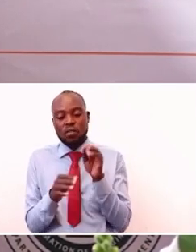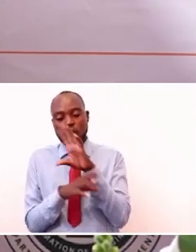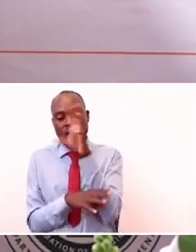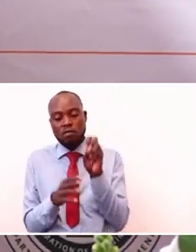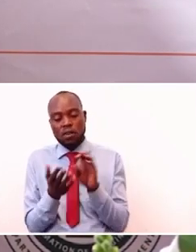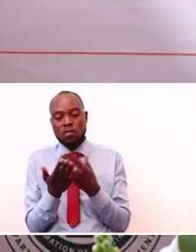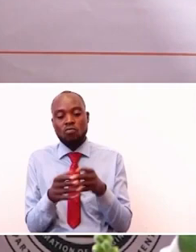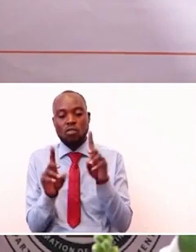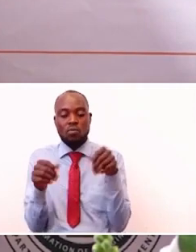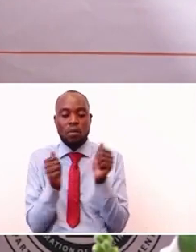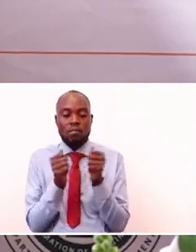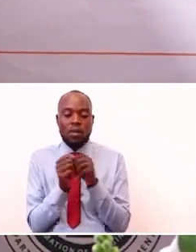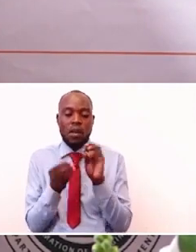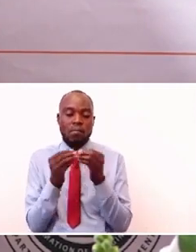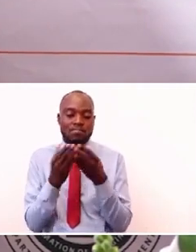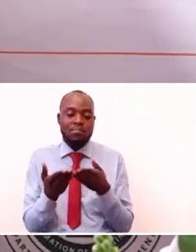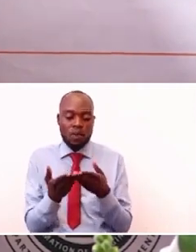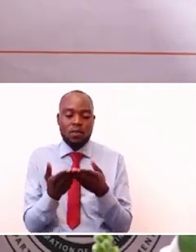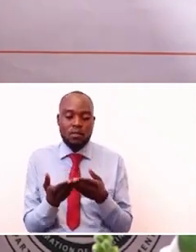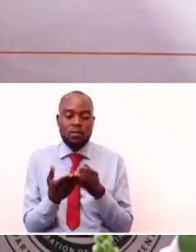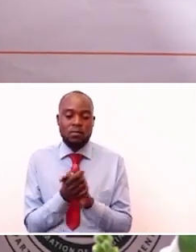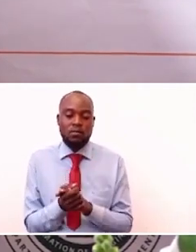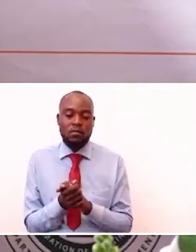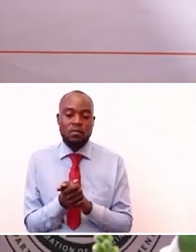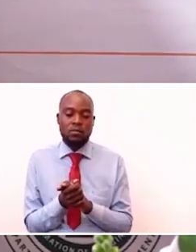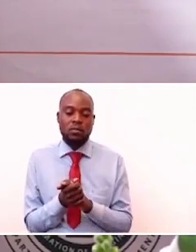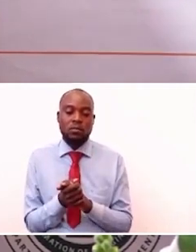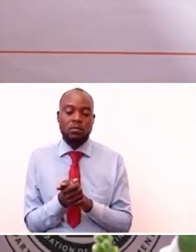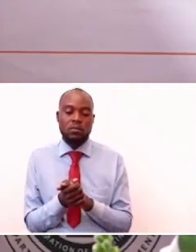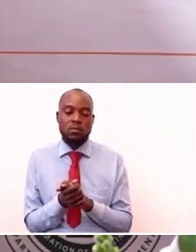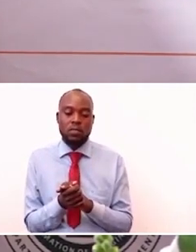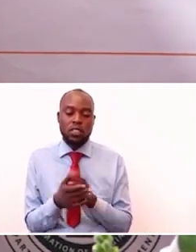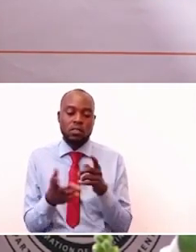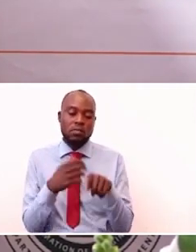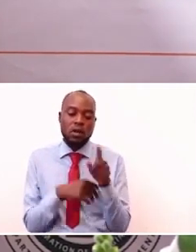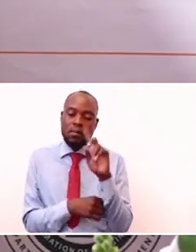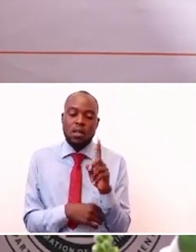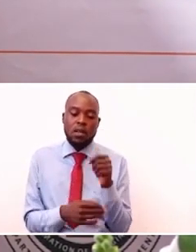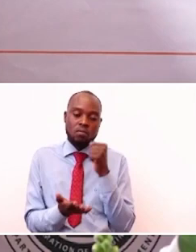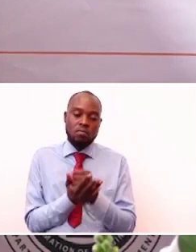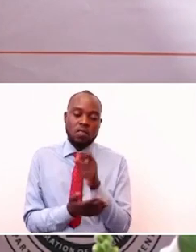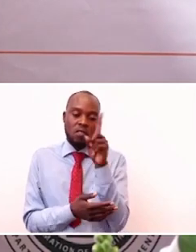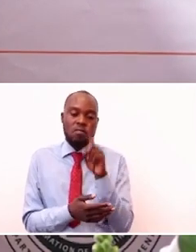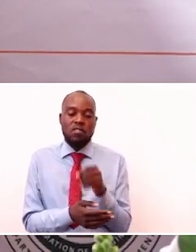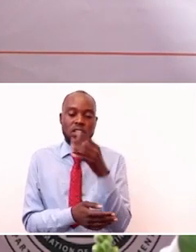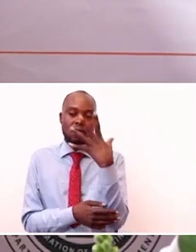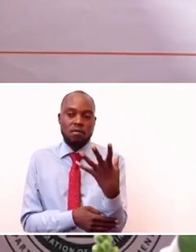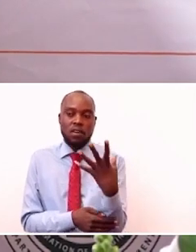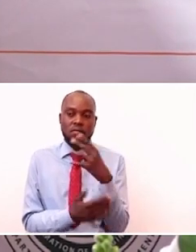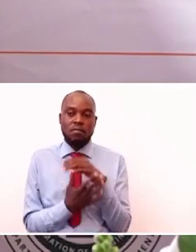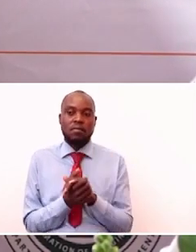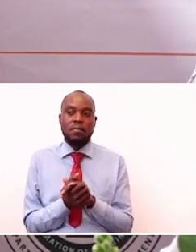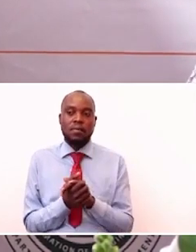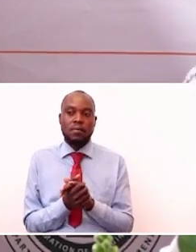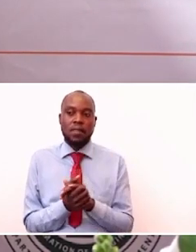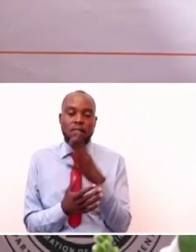more people have access, it has access to the unbanked. You cannot go to your bank and ask for 500